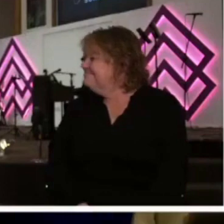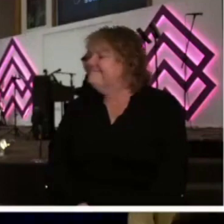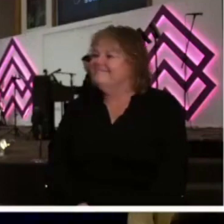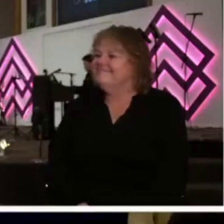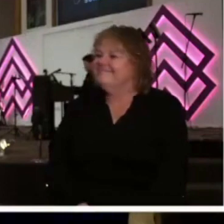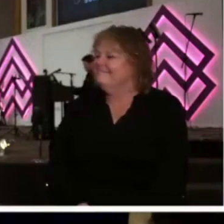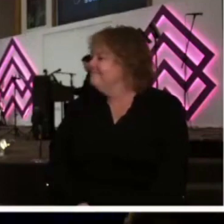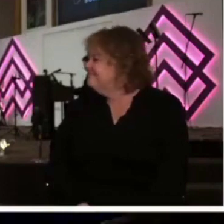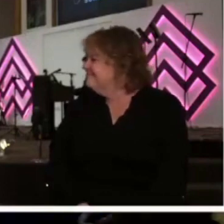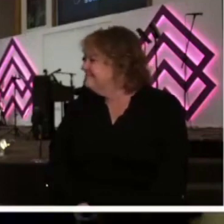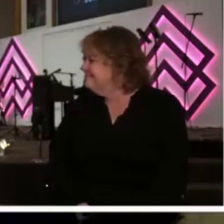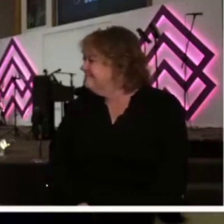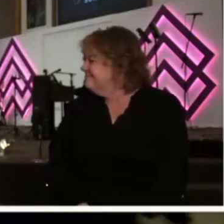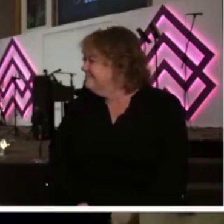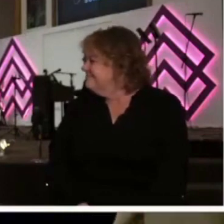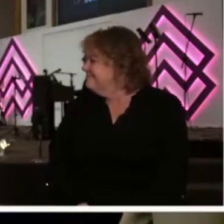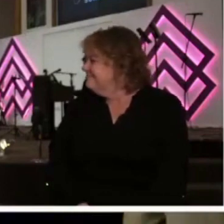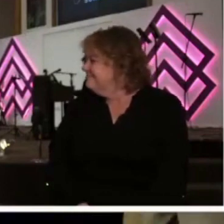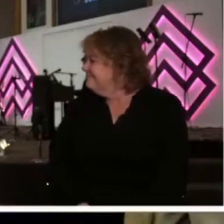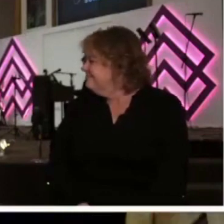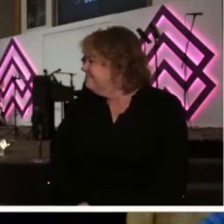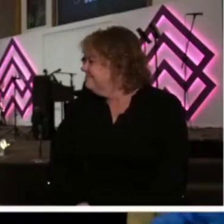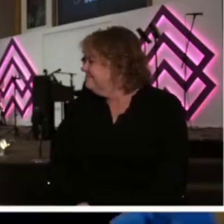You can come to this side, too.